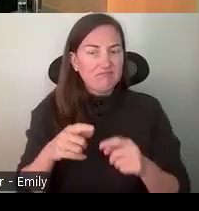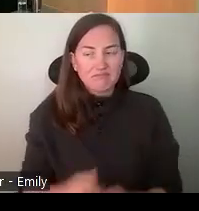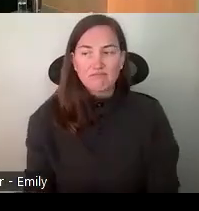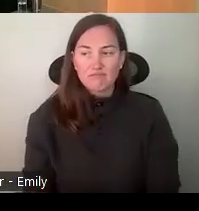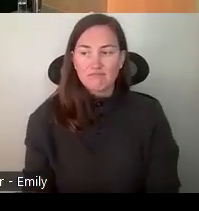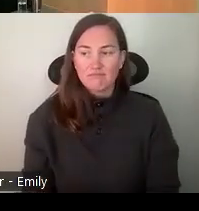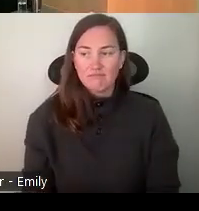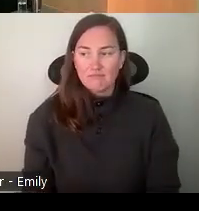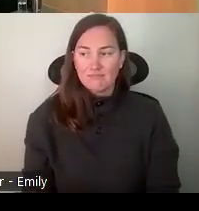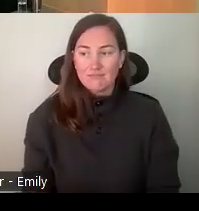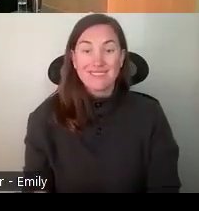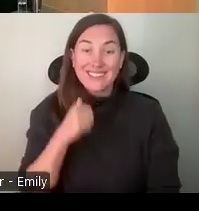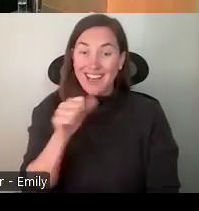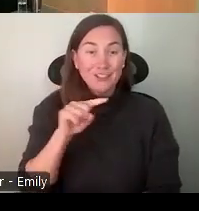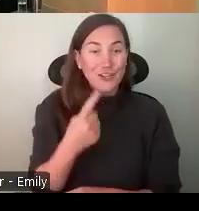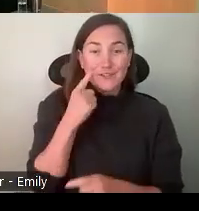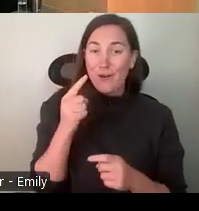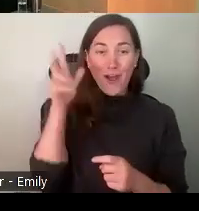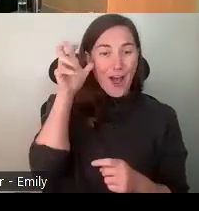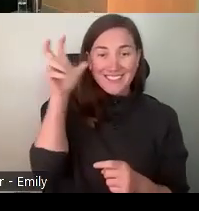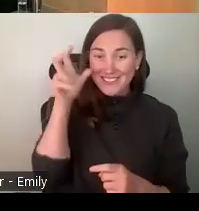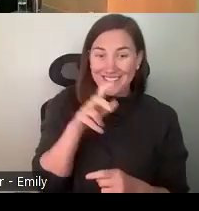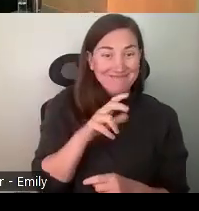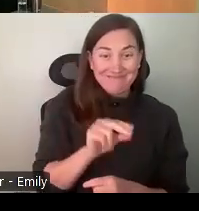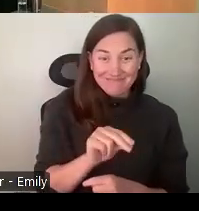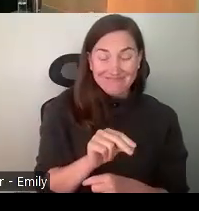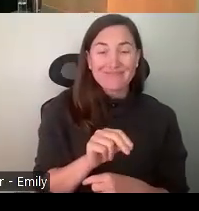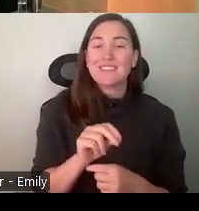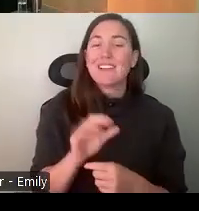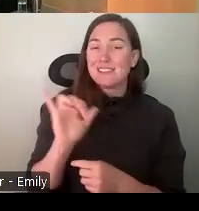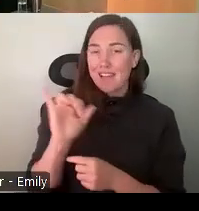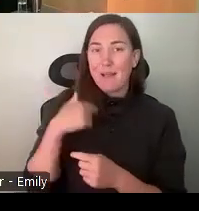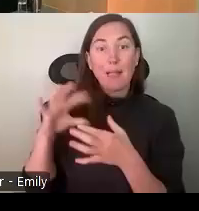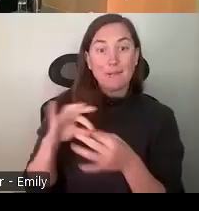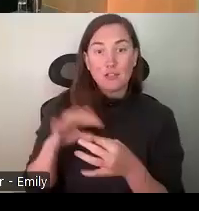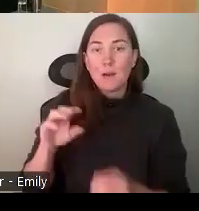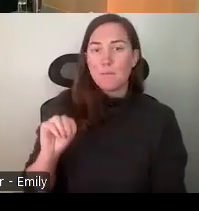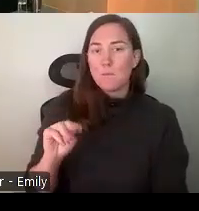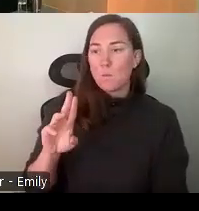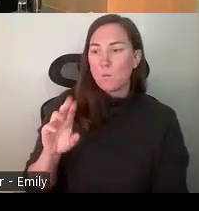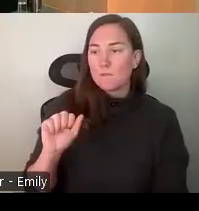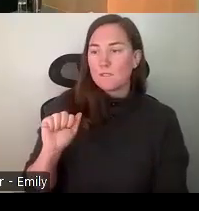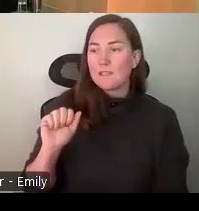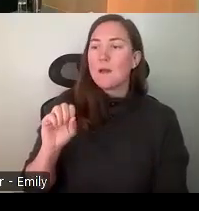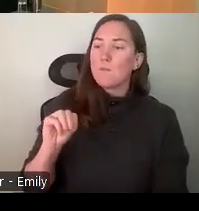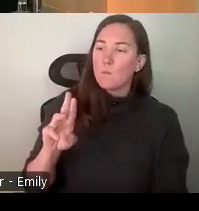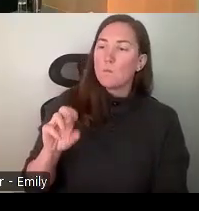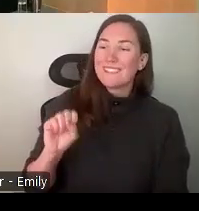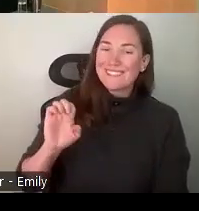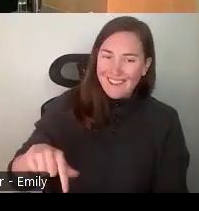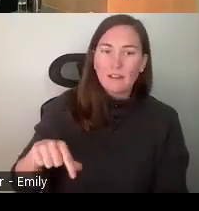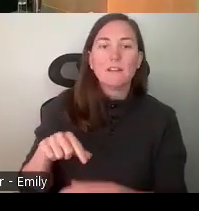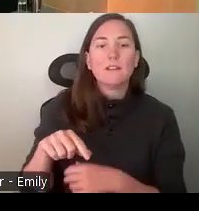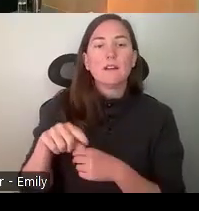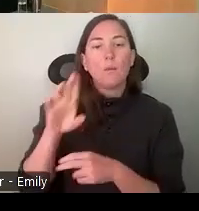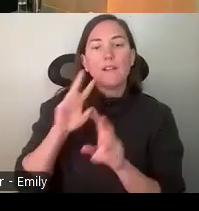And this isn't restricted to the auditory modality. As I noted, this MUSAC assesses hallucinatory